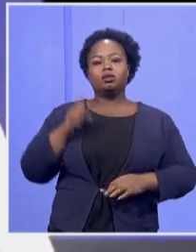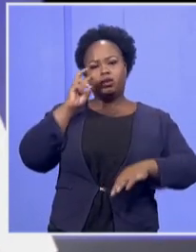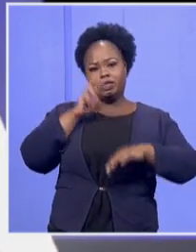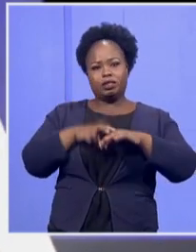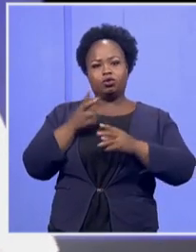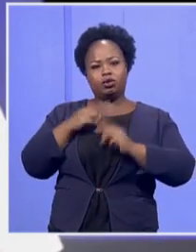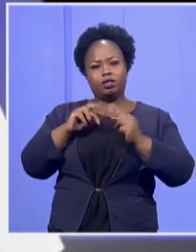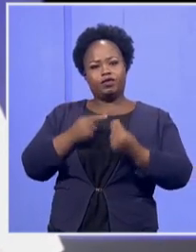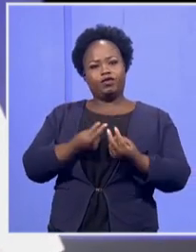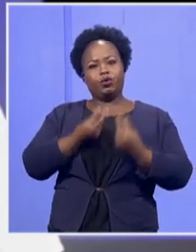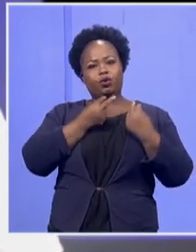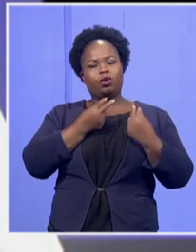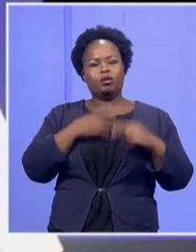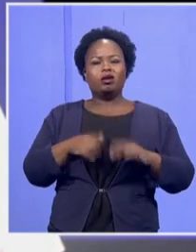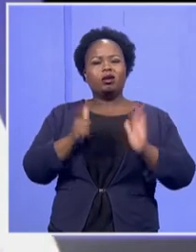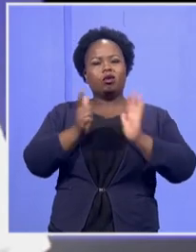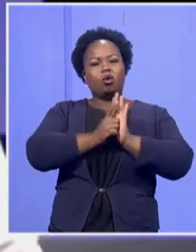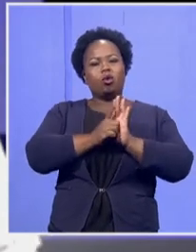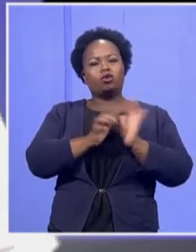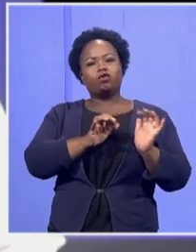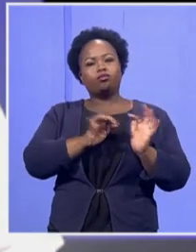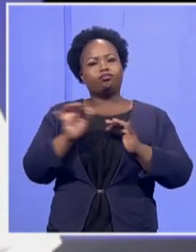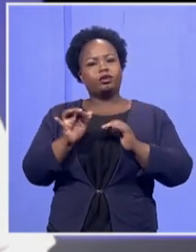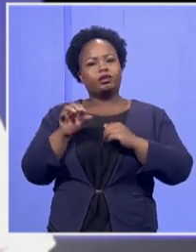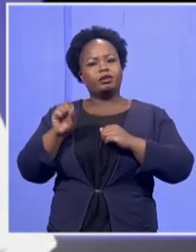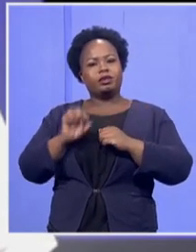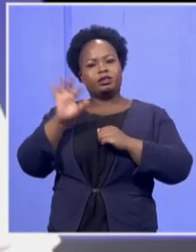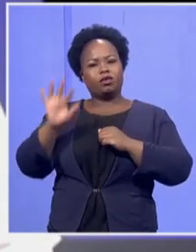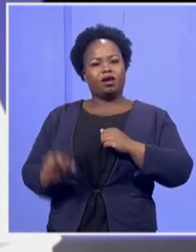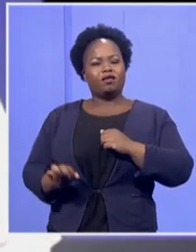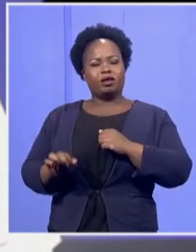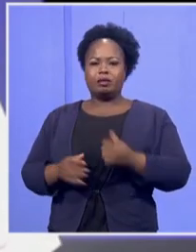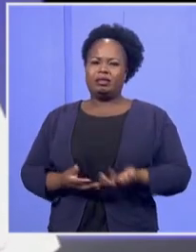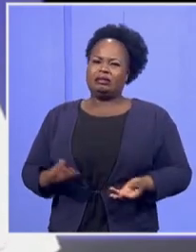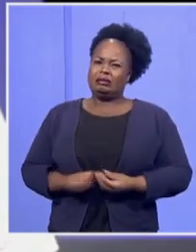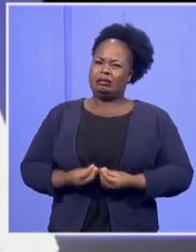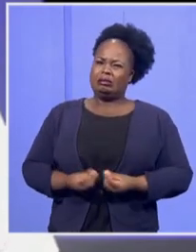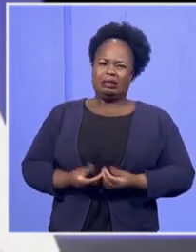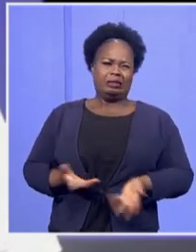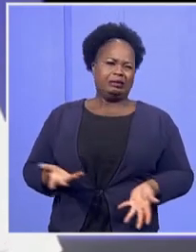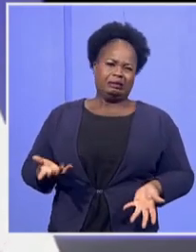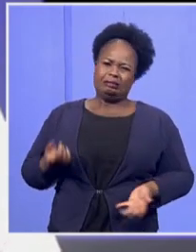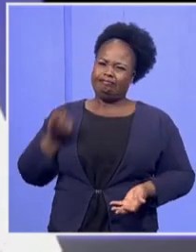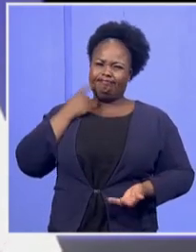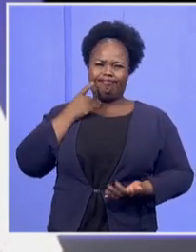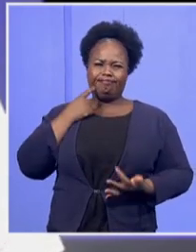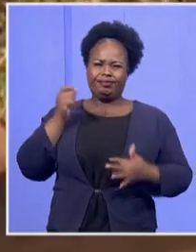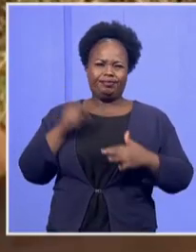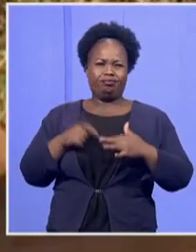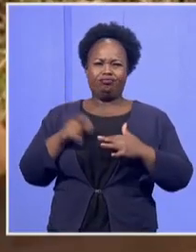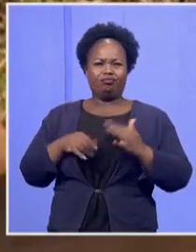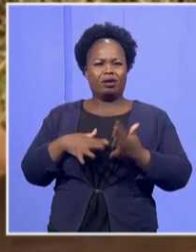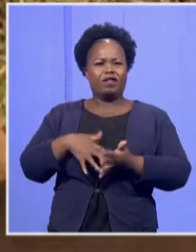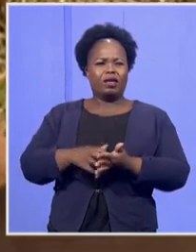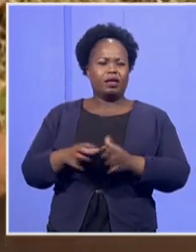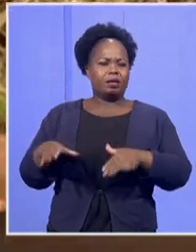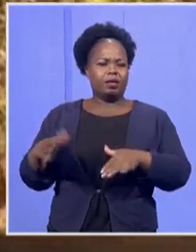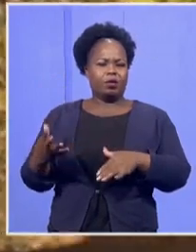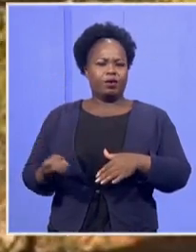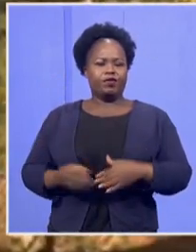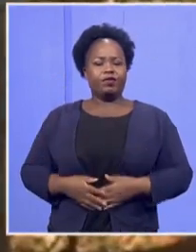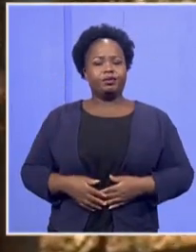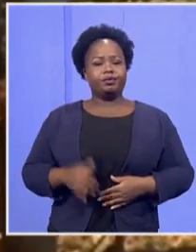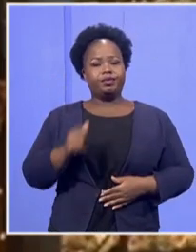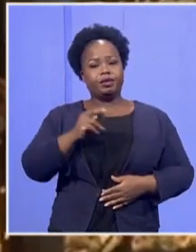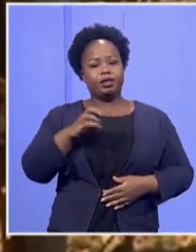our immigration laws in this country. There is something that makes us very vulnerable to the immigration laws. The ANC-led